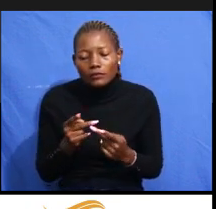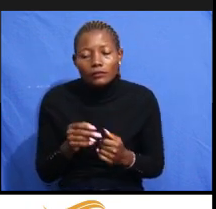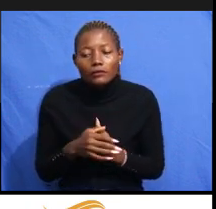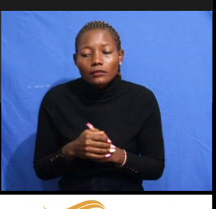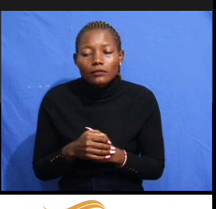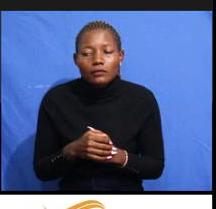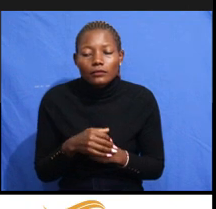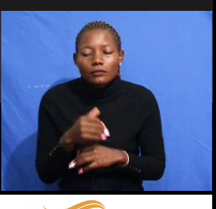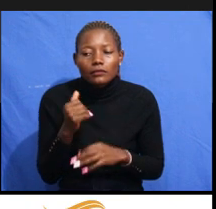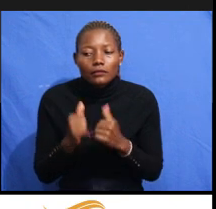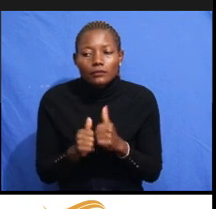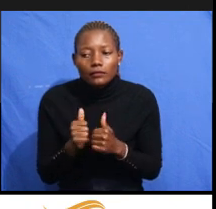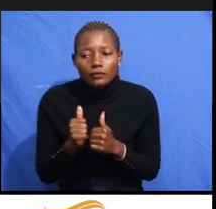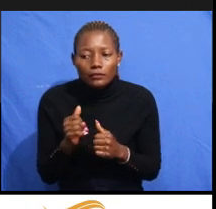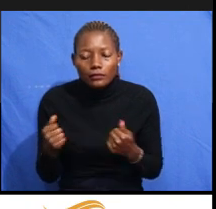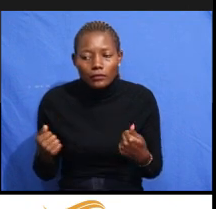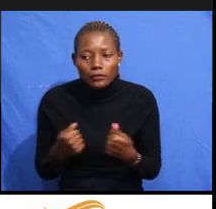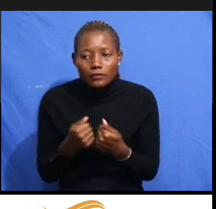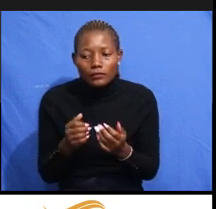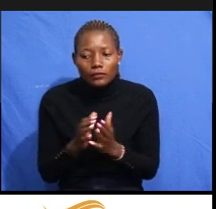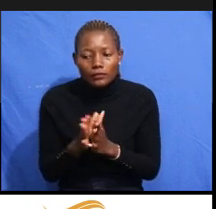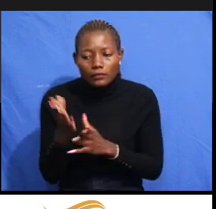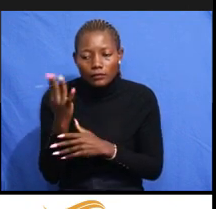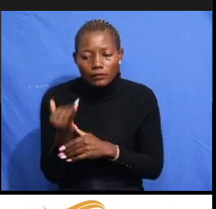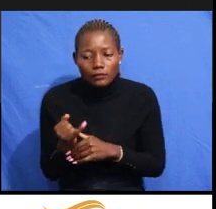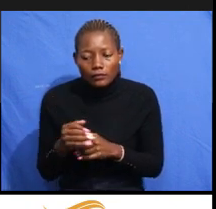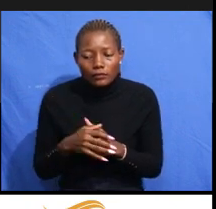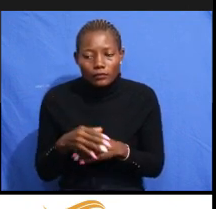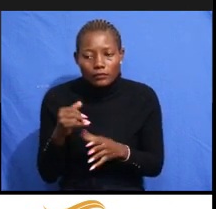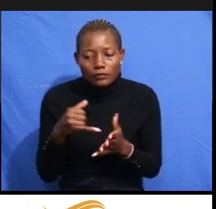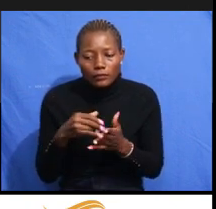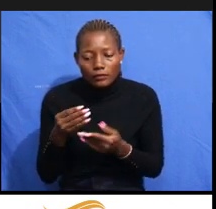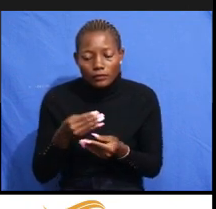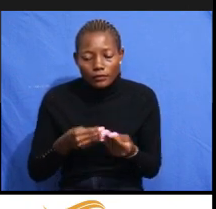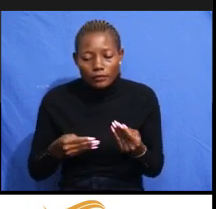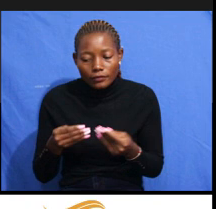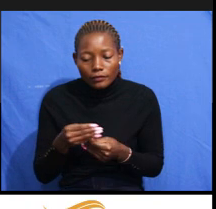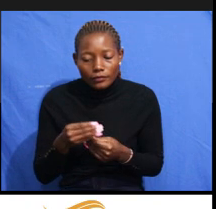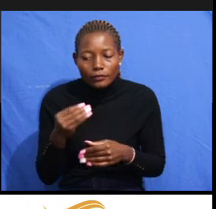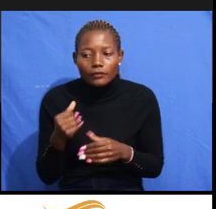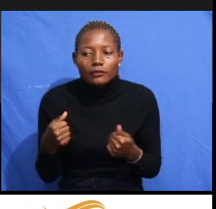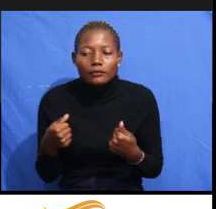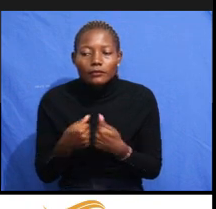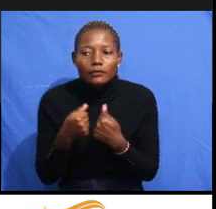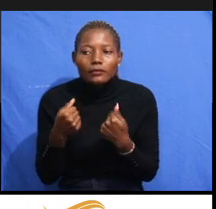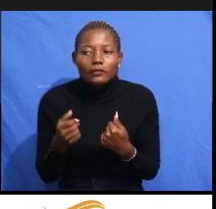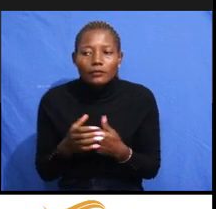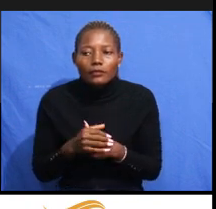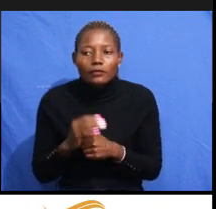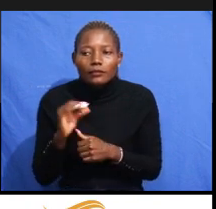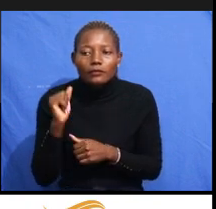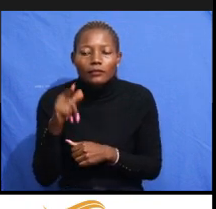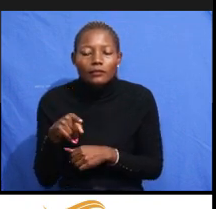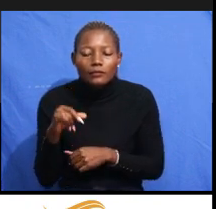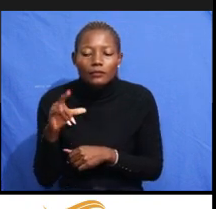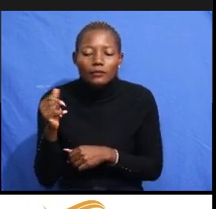that is happening, because it's an exchange that is happening at the capillary beds